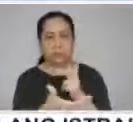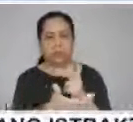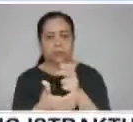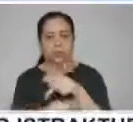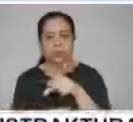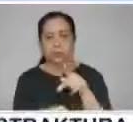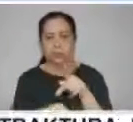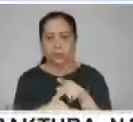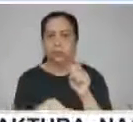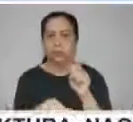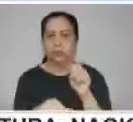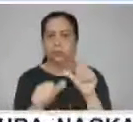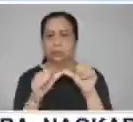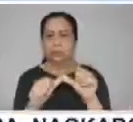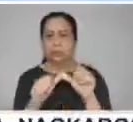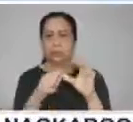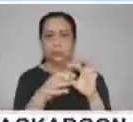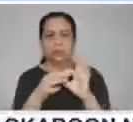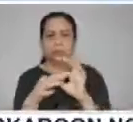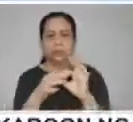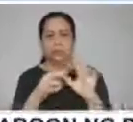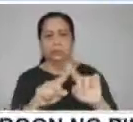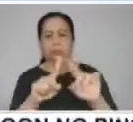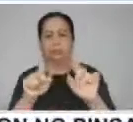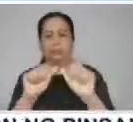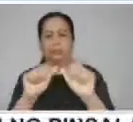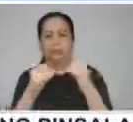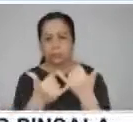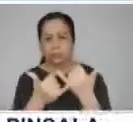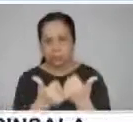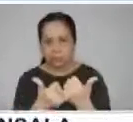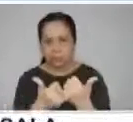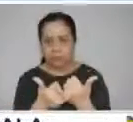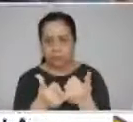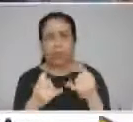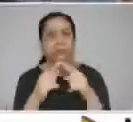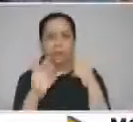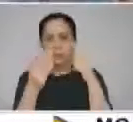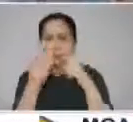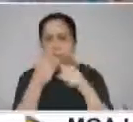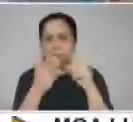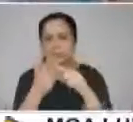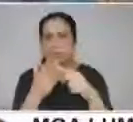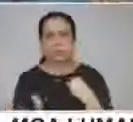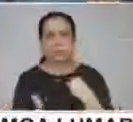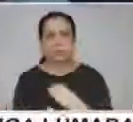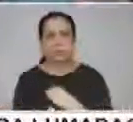than 1%, the growth rate although negative, pero yung attack rate continuing yung risk.